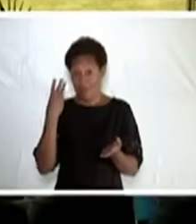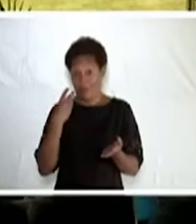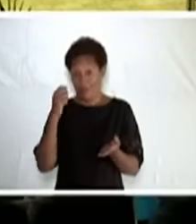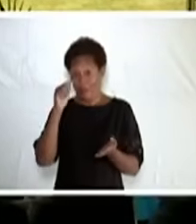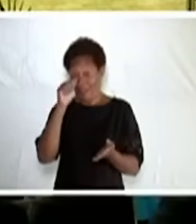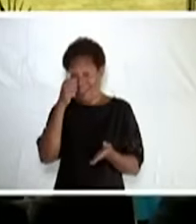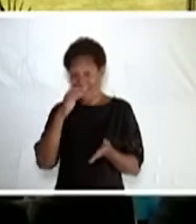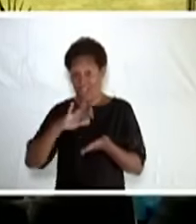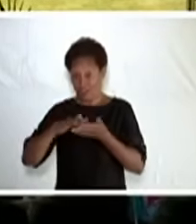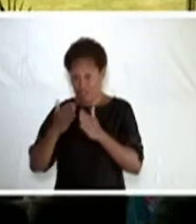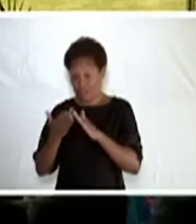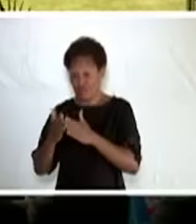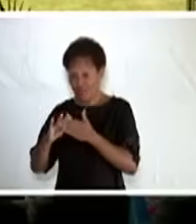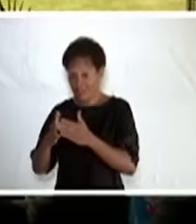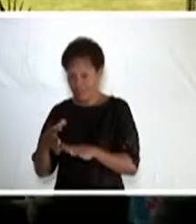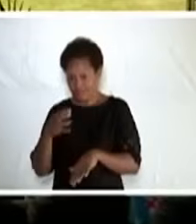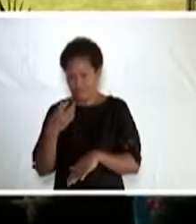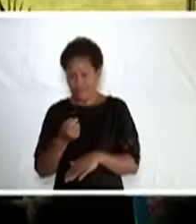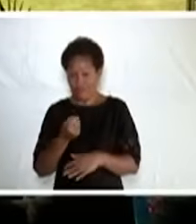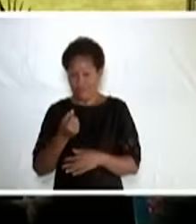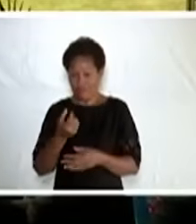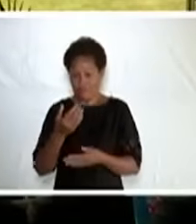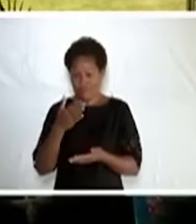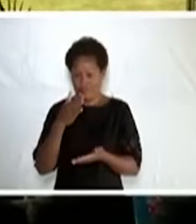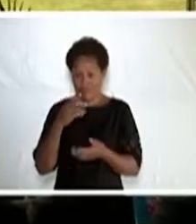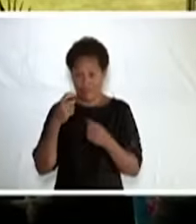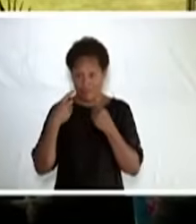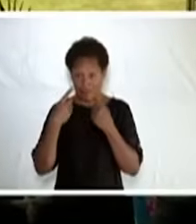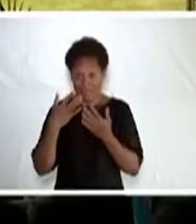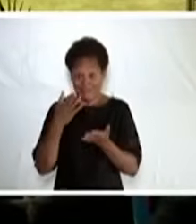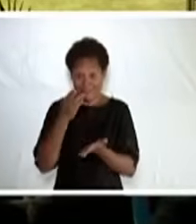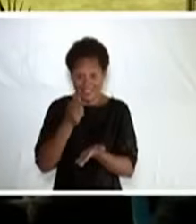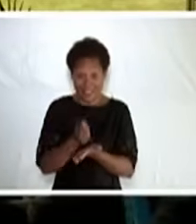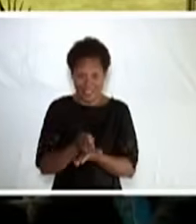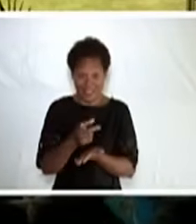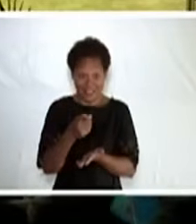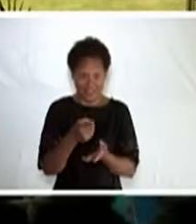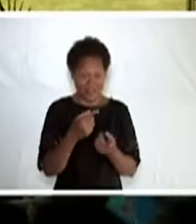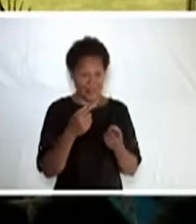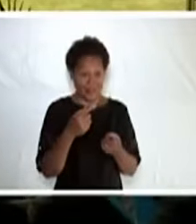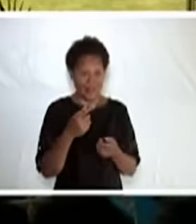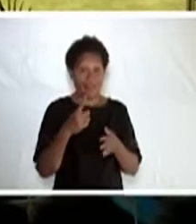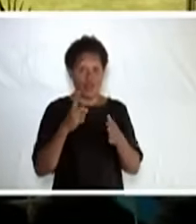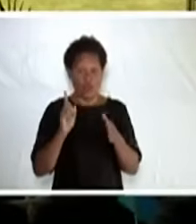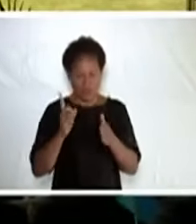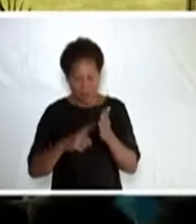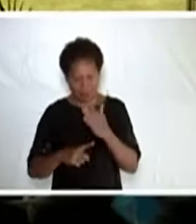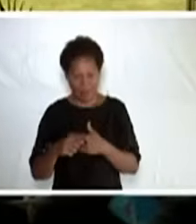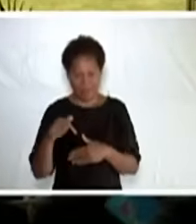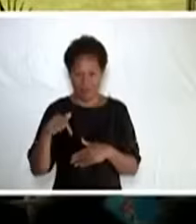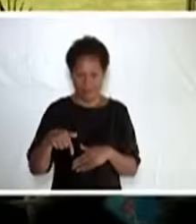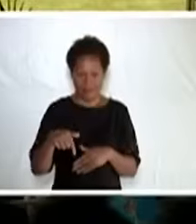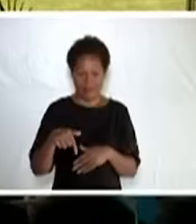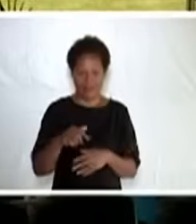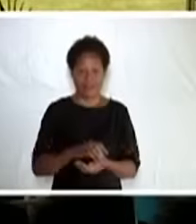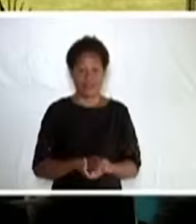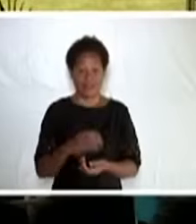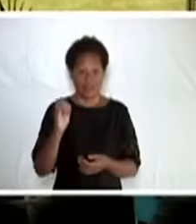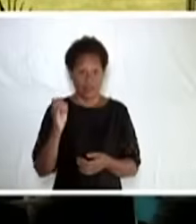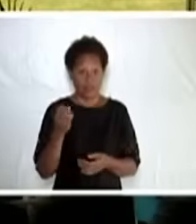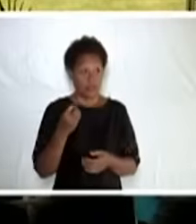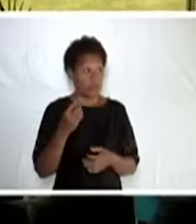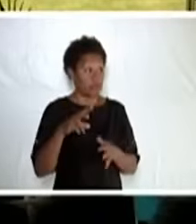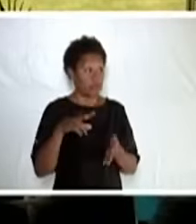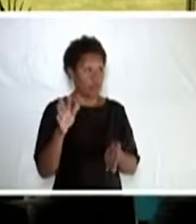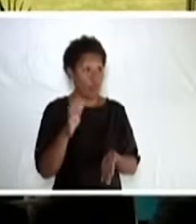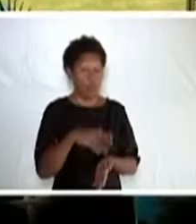ka kaya ve ngono ya me va me ngono go da re toka na loma ni rara sa mi tu bondo tale wir na leni mate valu e